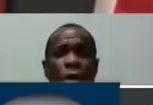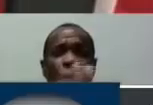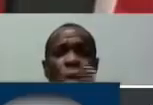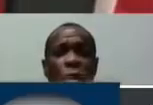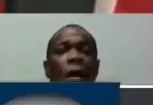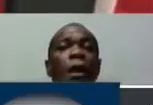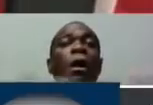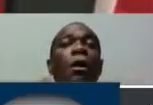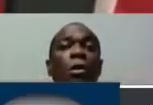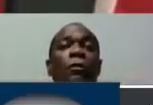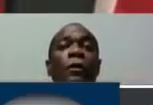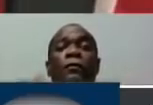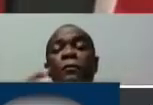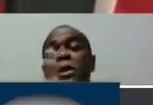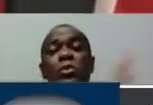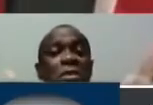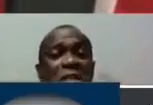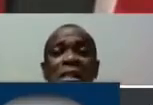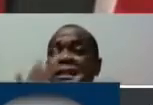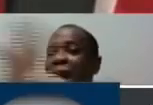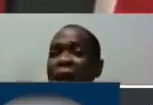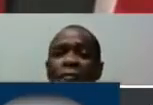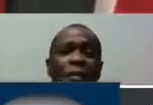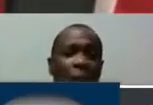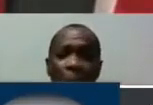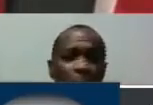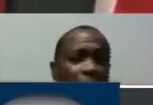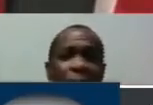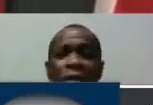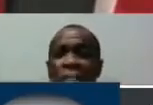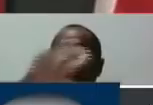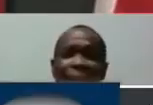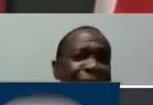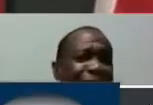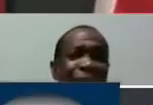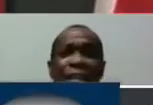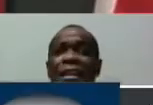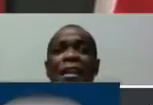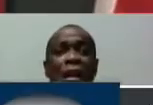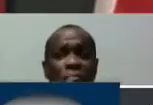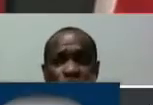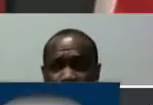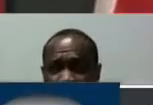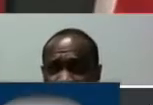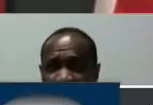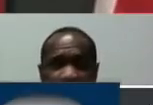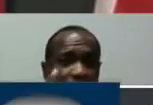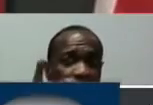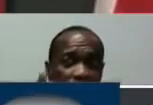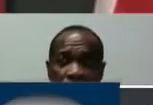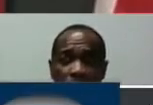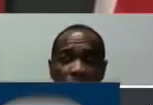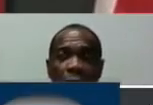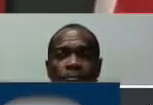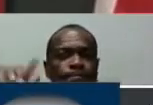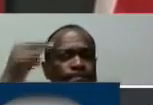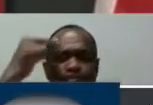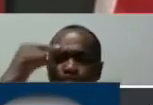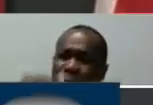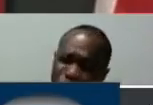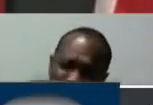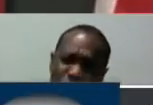United States, to the United Kingdom, to the Caribbean. And governments are struggling, either in